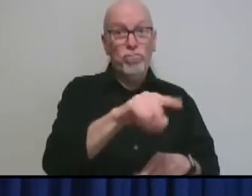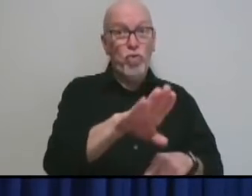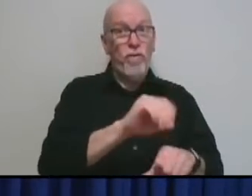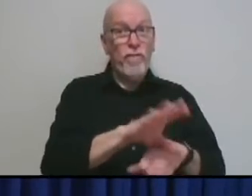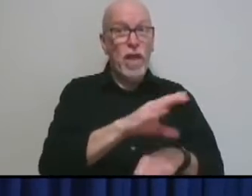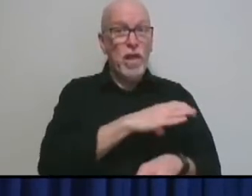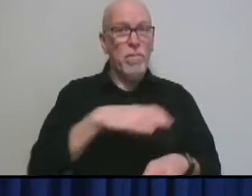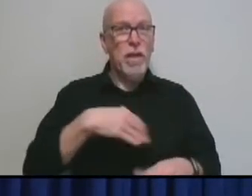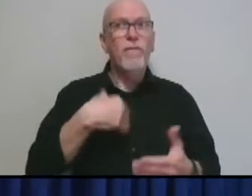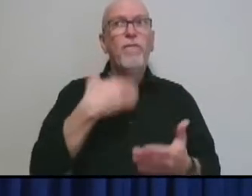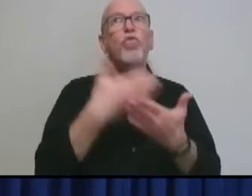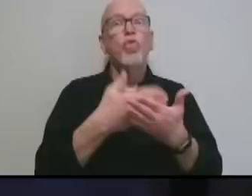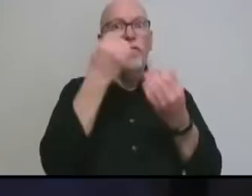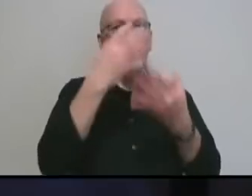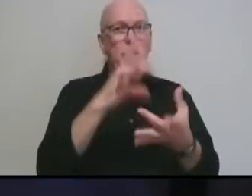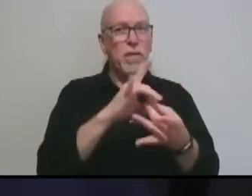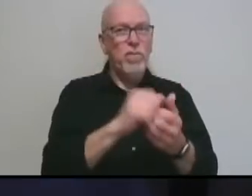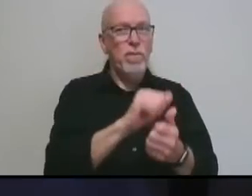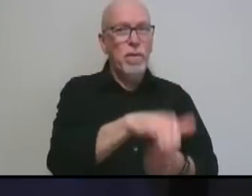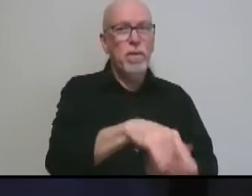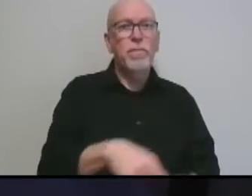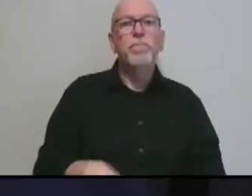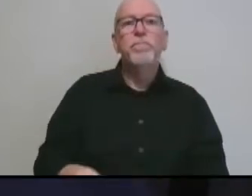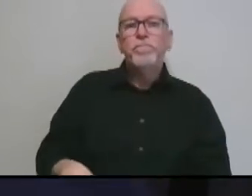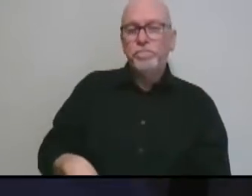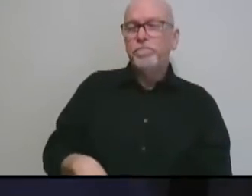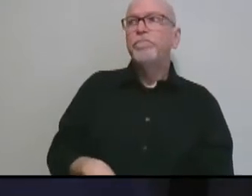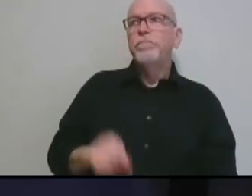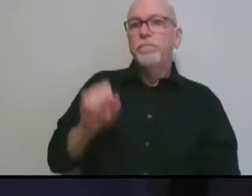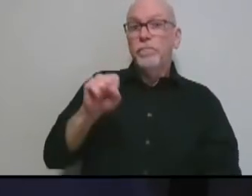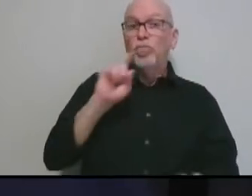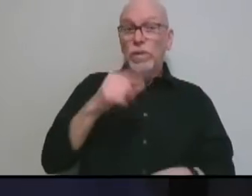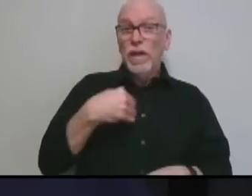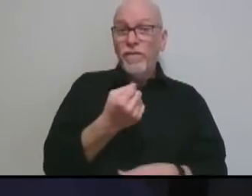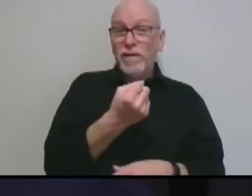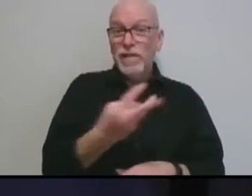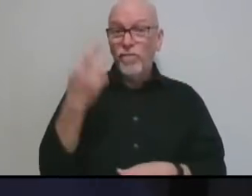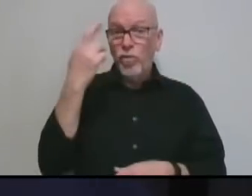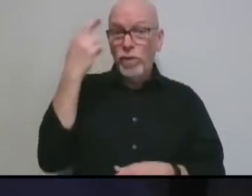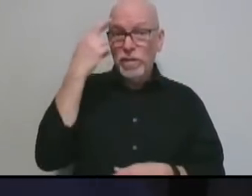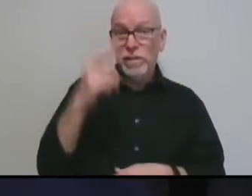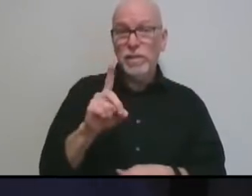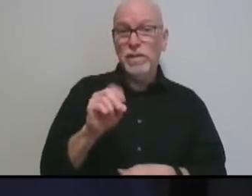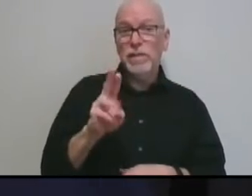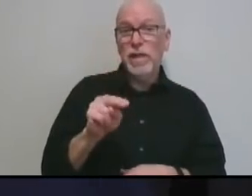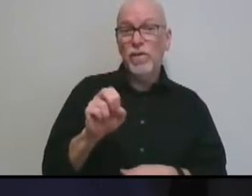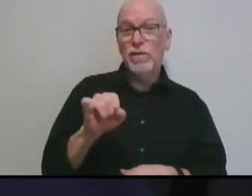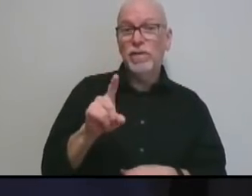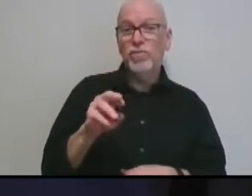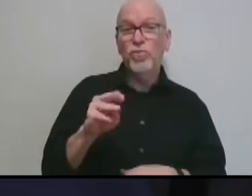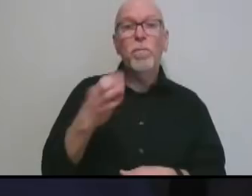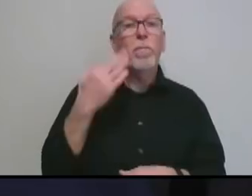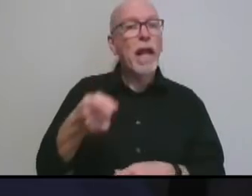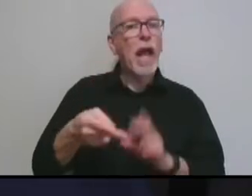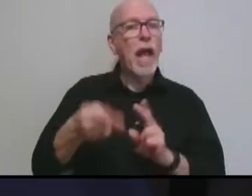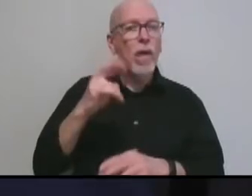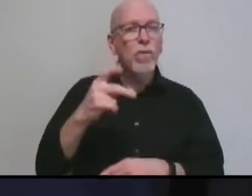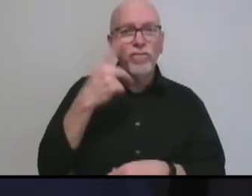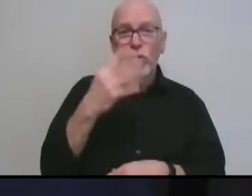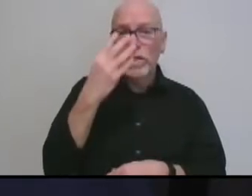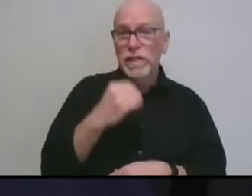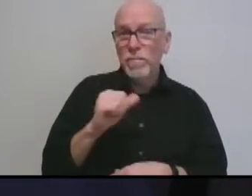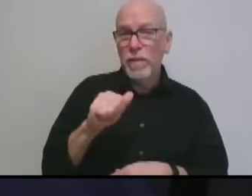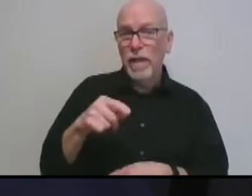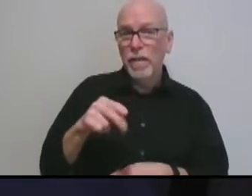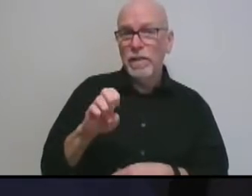of good data on that. Yeah. So there's actually several reasons. Increased risk of sleep apnea. Several individuals